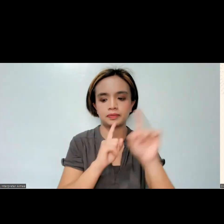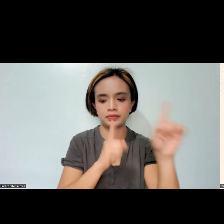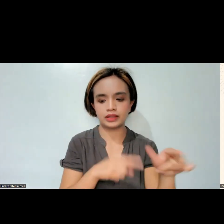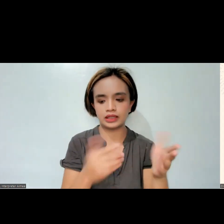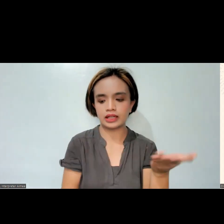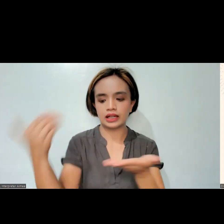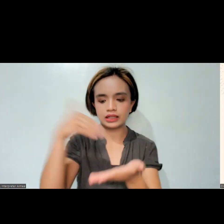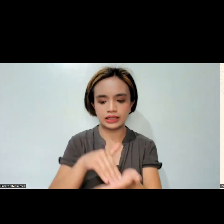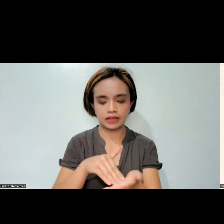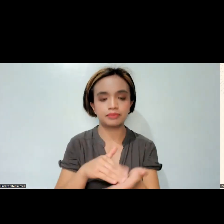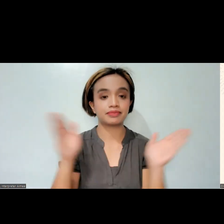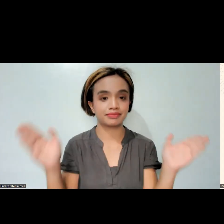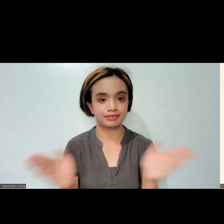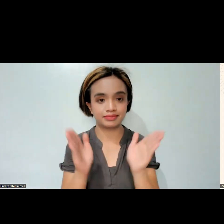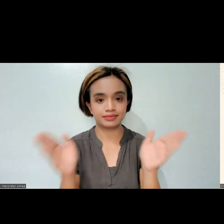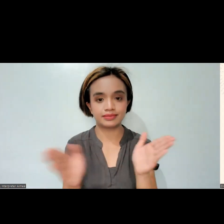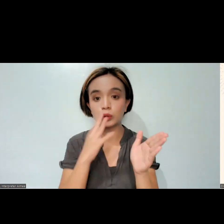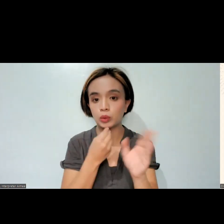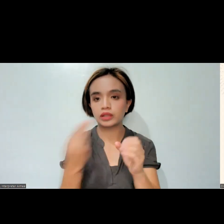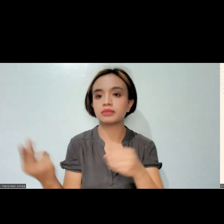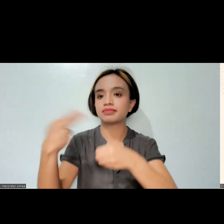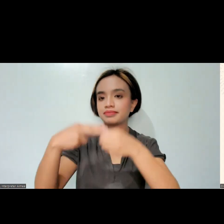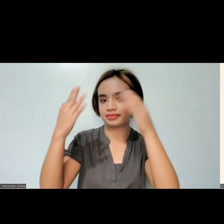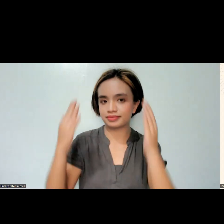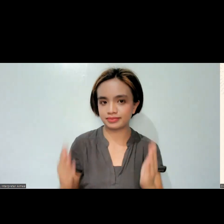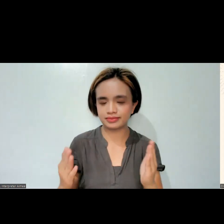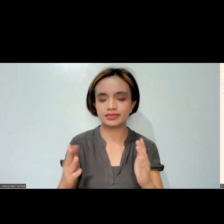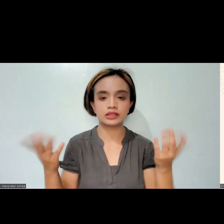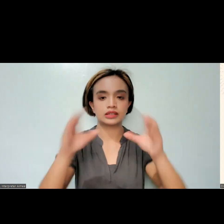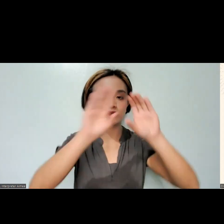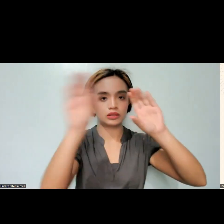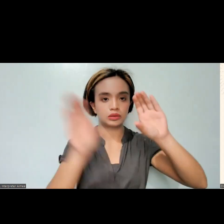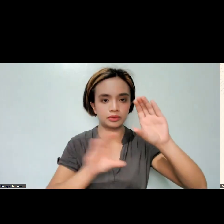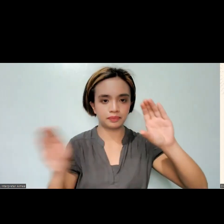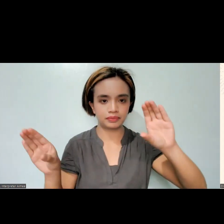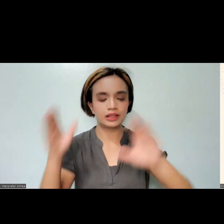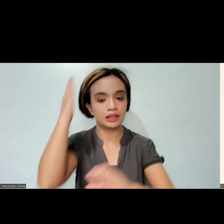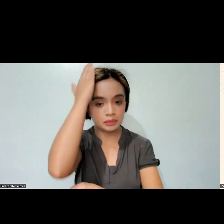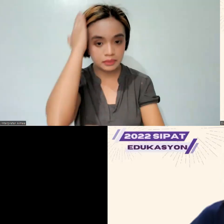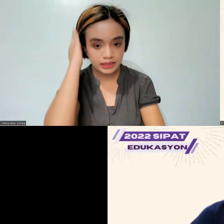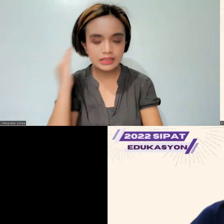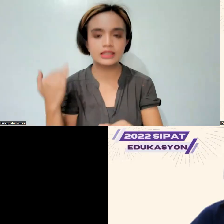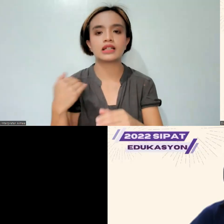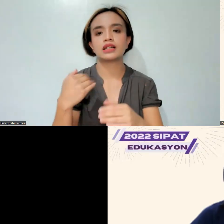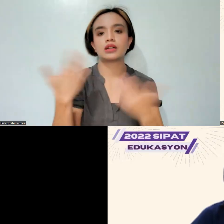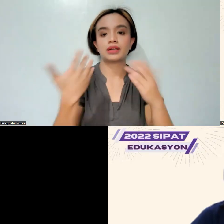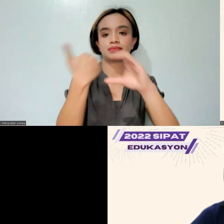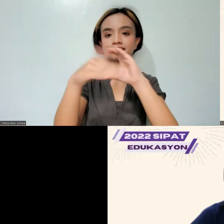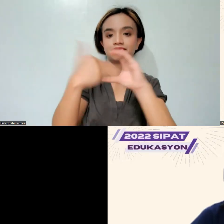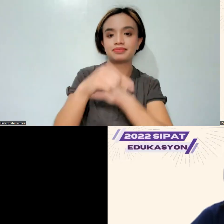we encourage our participants in the Zoom to please post your questions on the